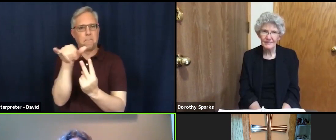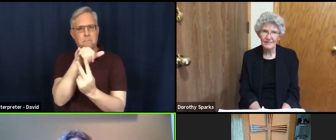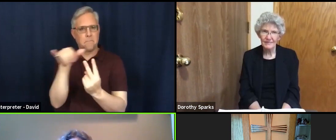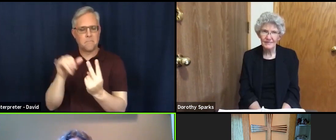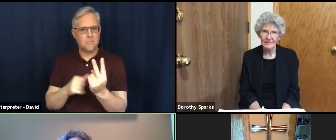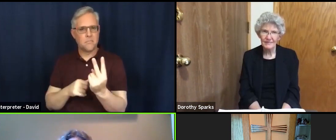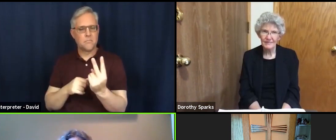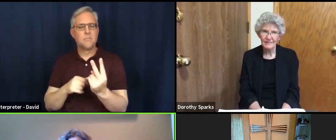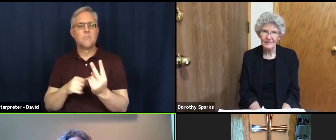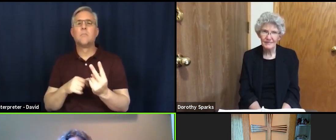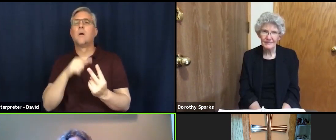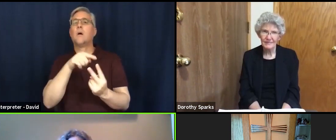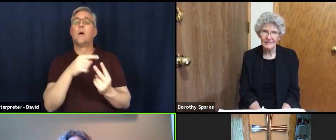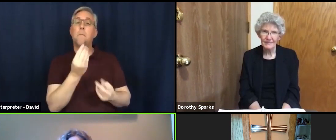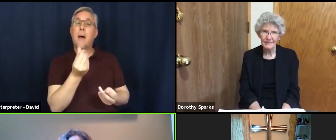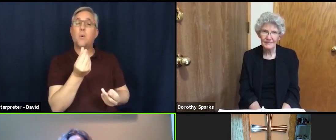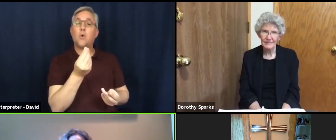thing.